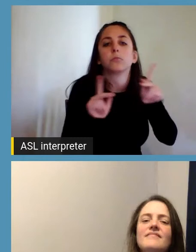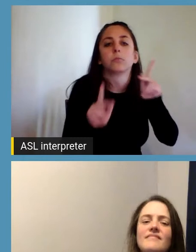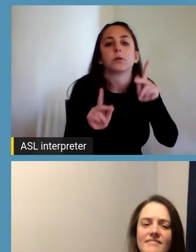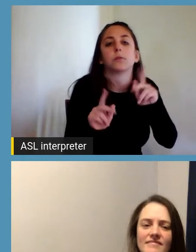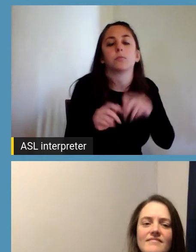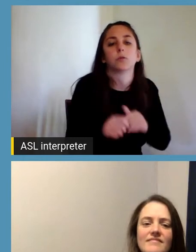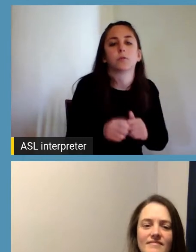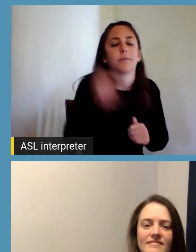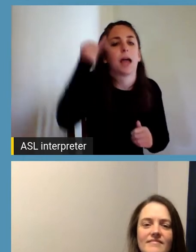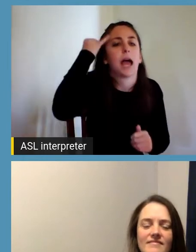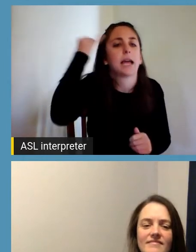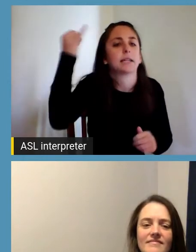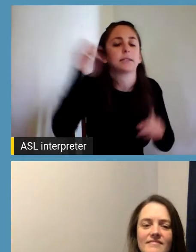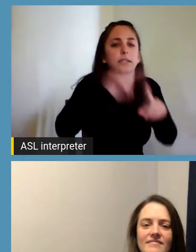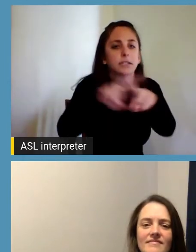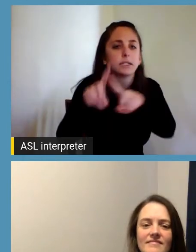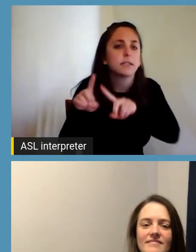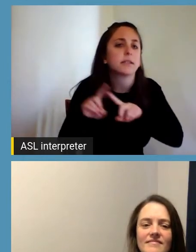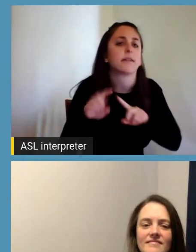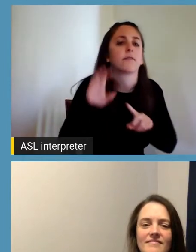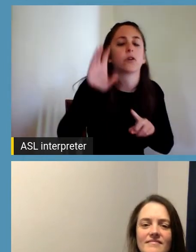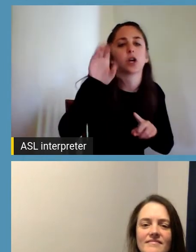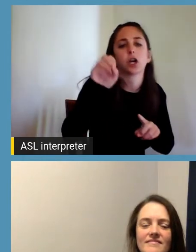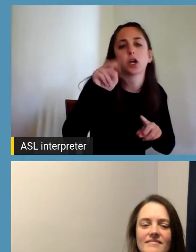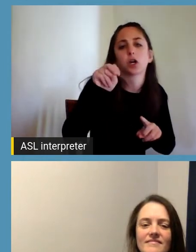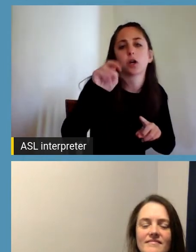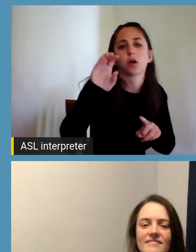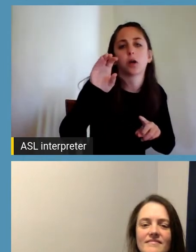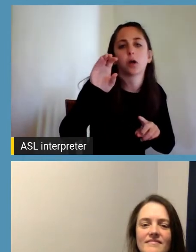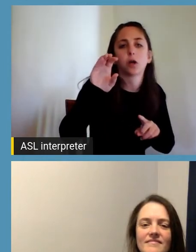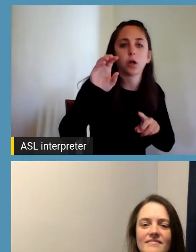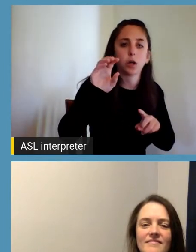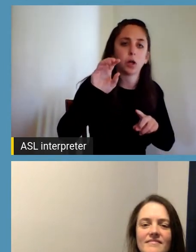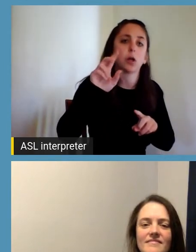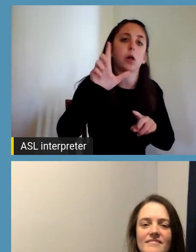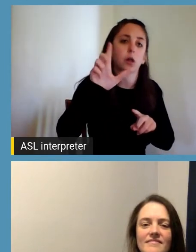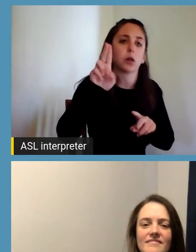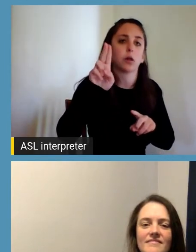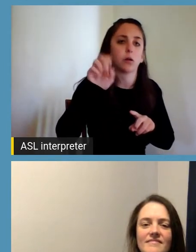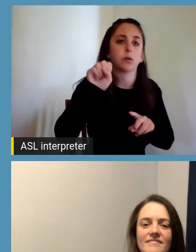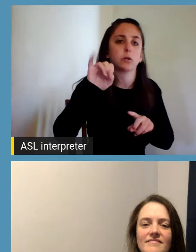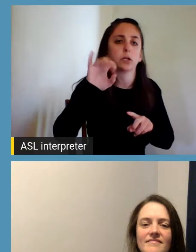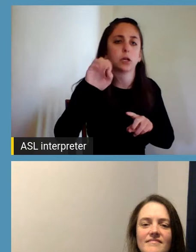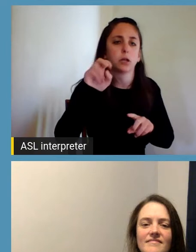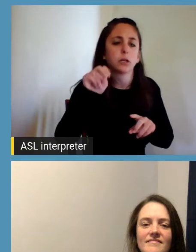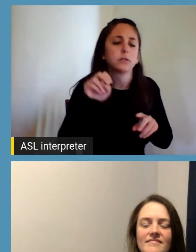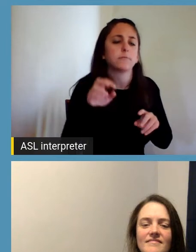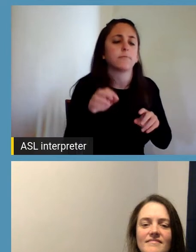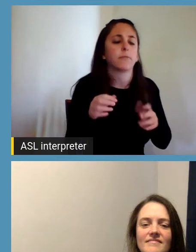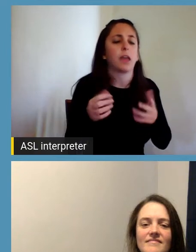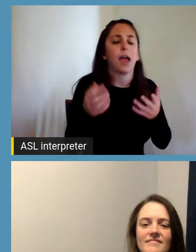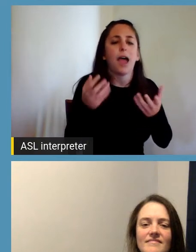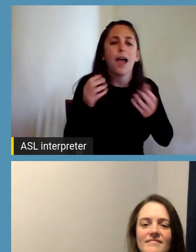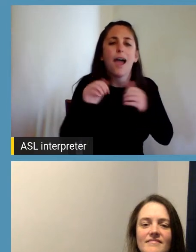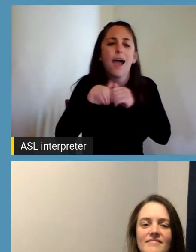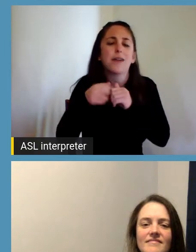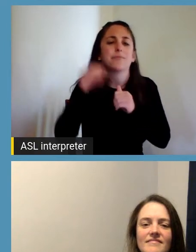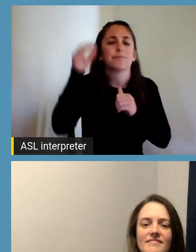So what are ways that, you can come up with common ways to think about your